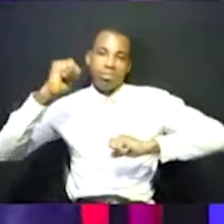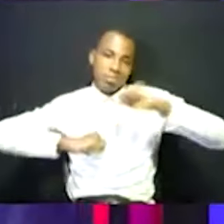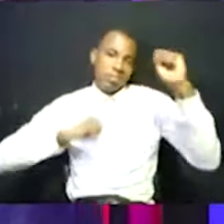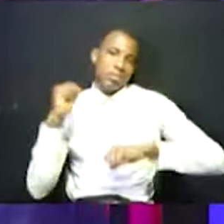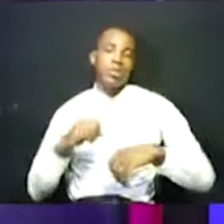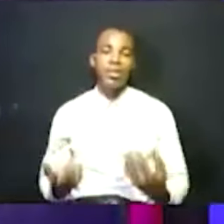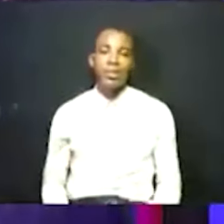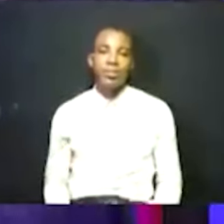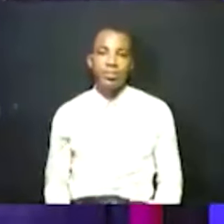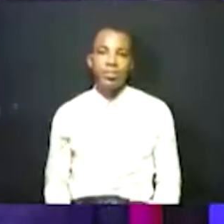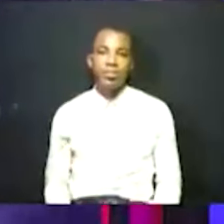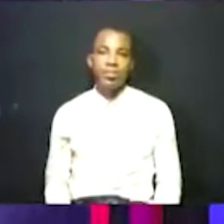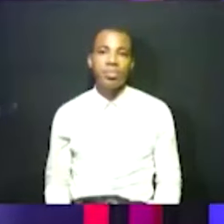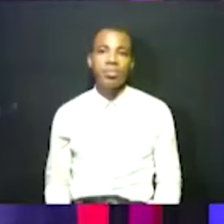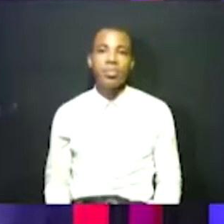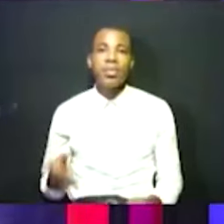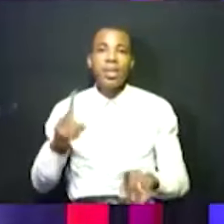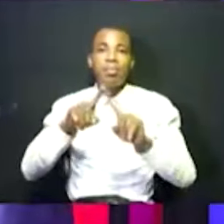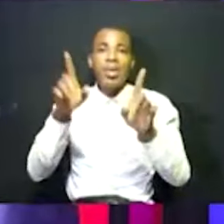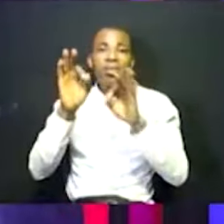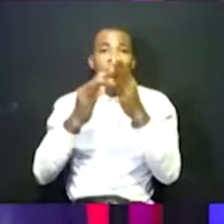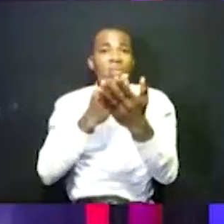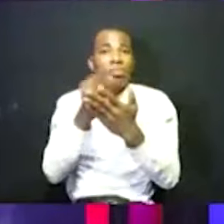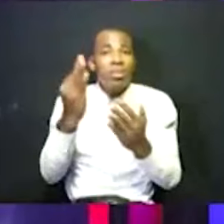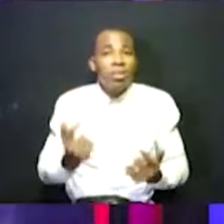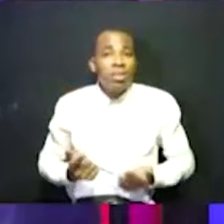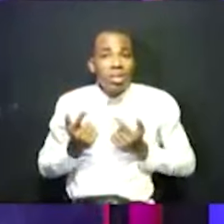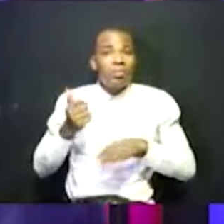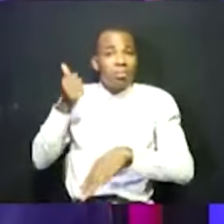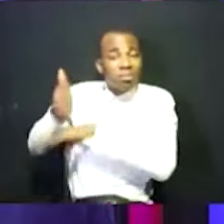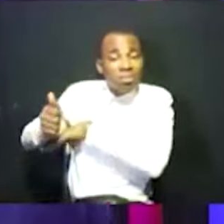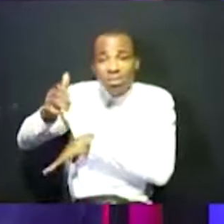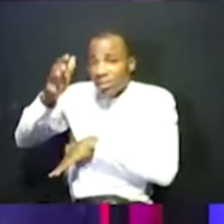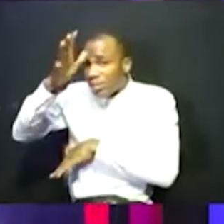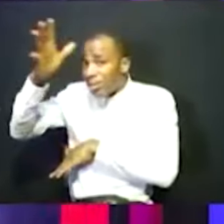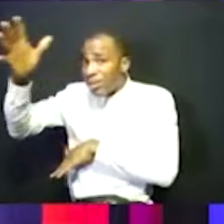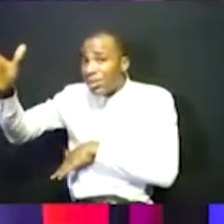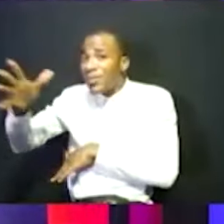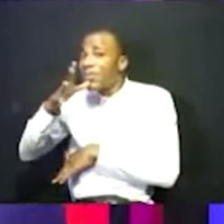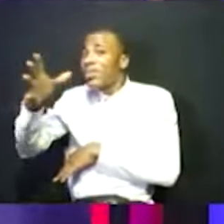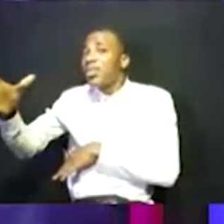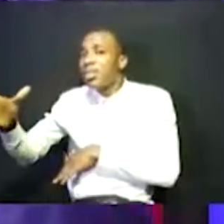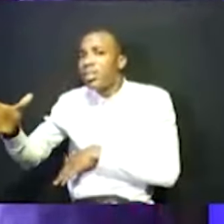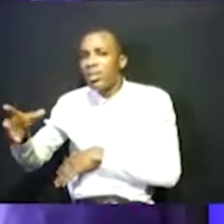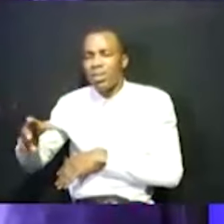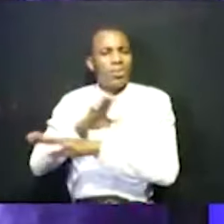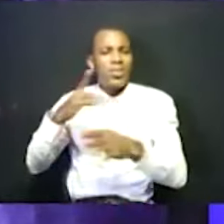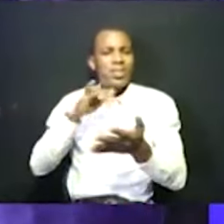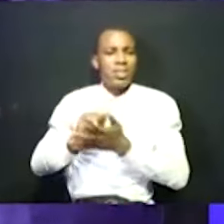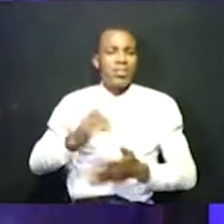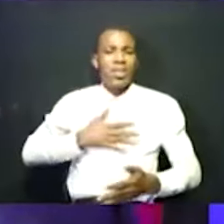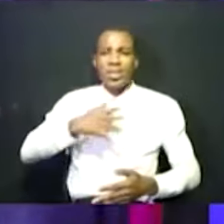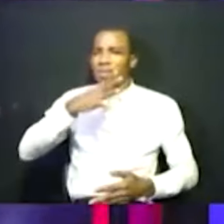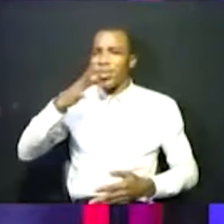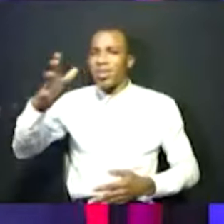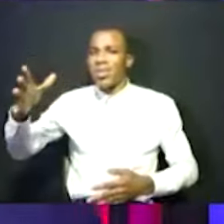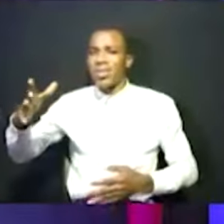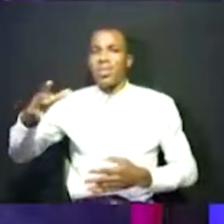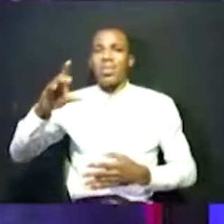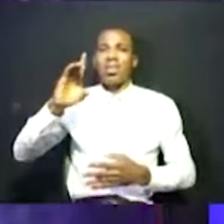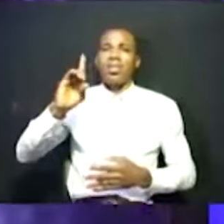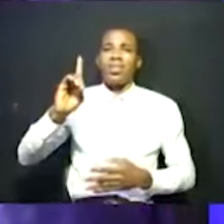But you cannot hold your grandmother responsible for what you did. You can't say because her DNA is in me, that is why I'm a talkative